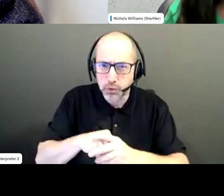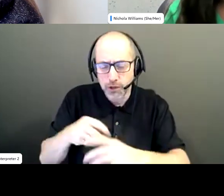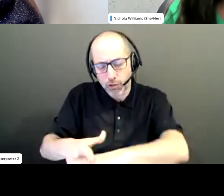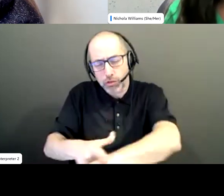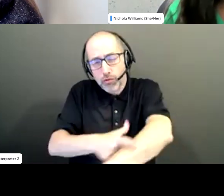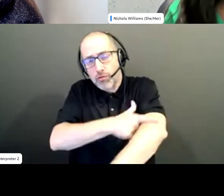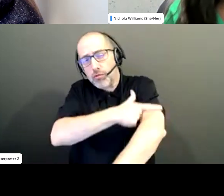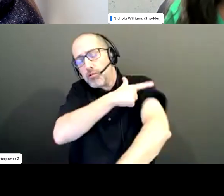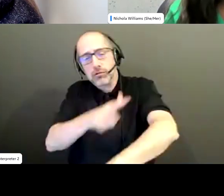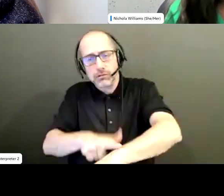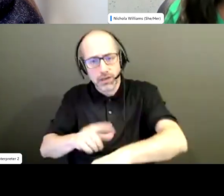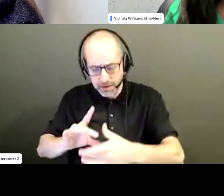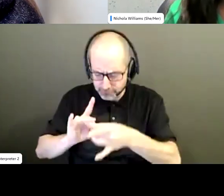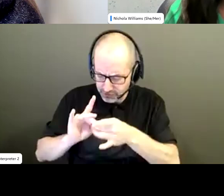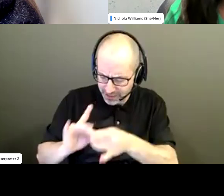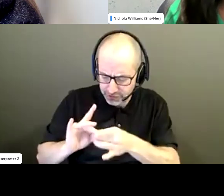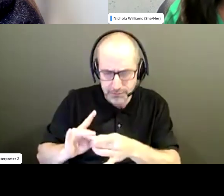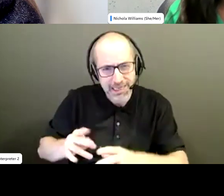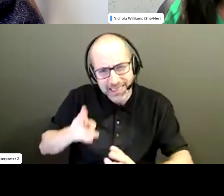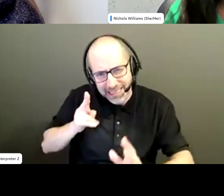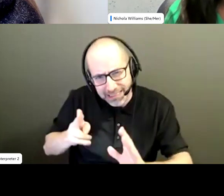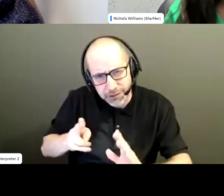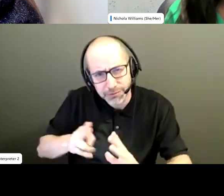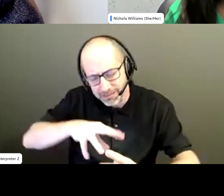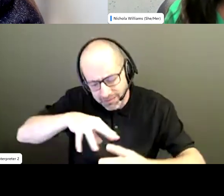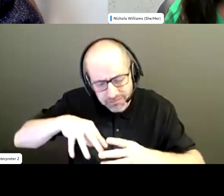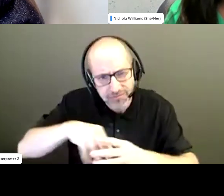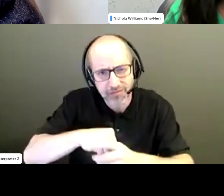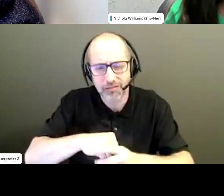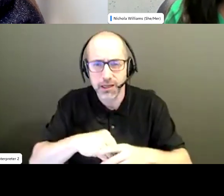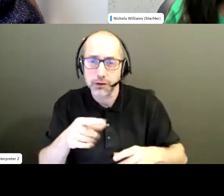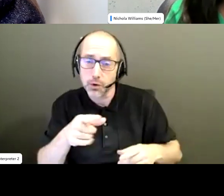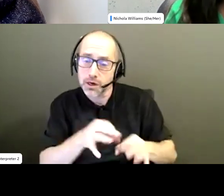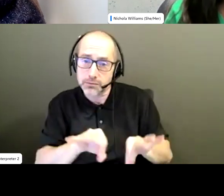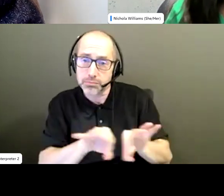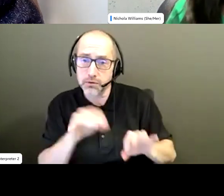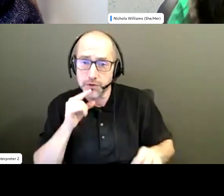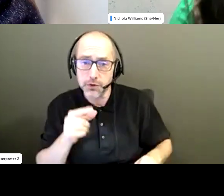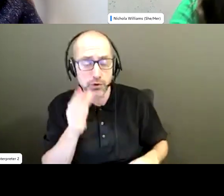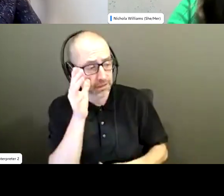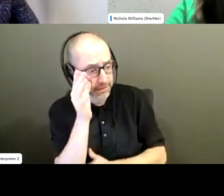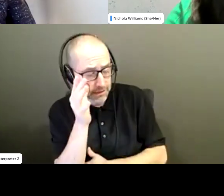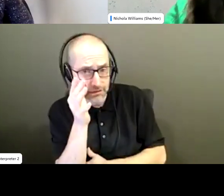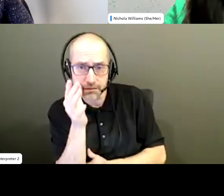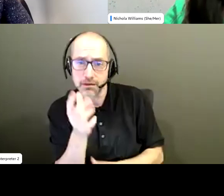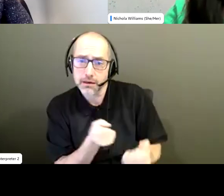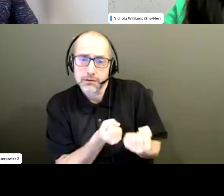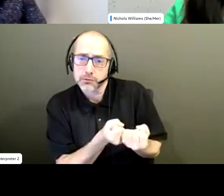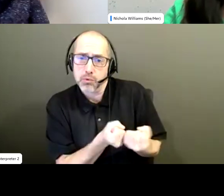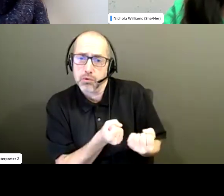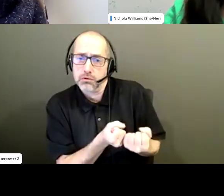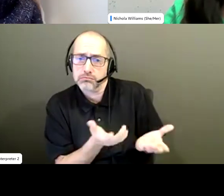there. And sometimes it's just being able just to listen and just be there when you're needed the most. Yeah. Mhm. I